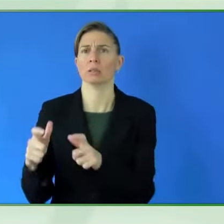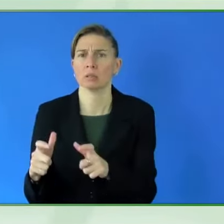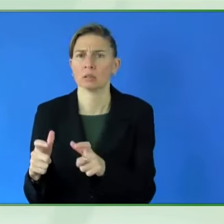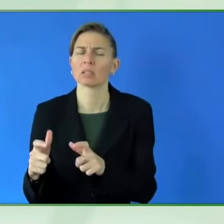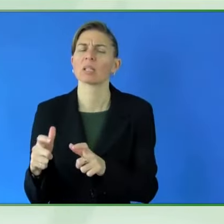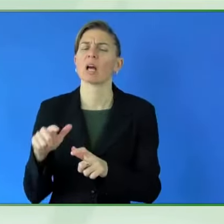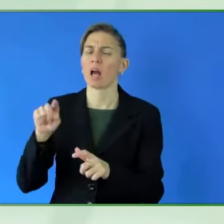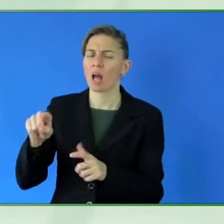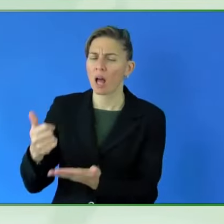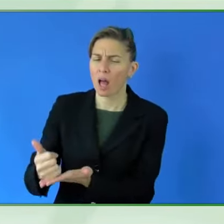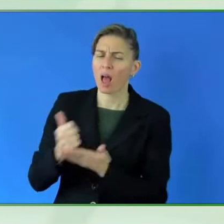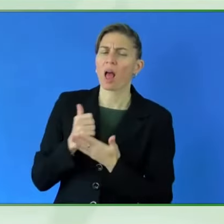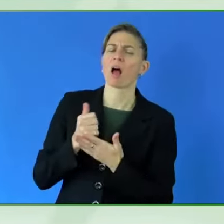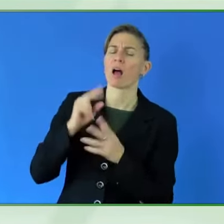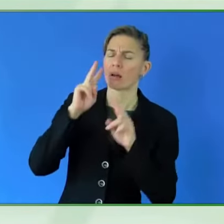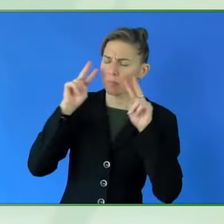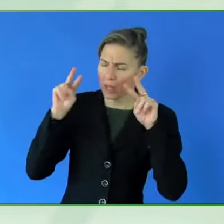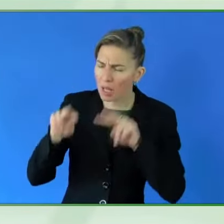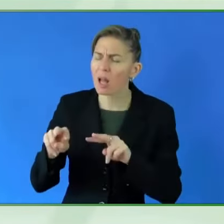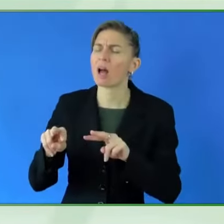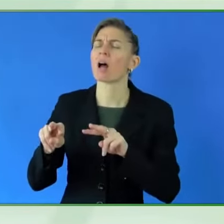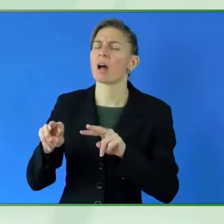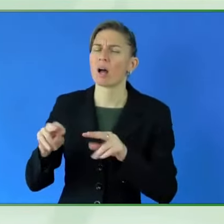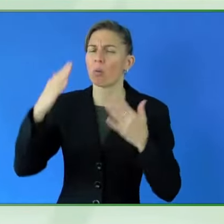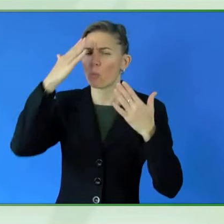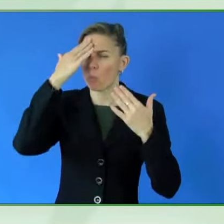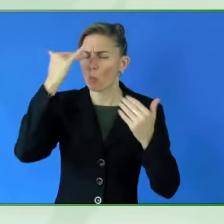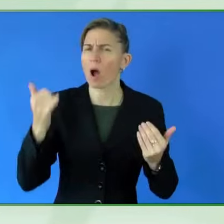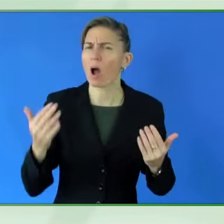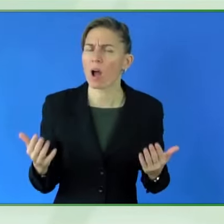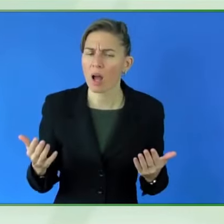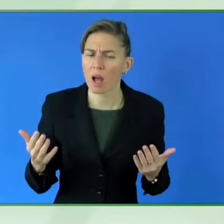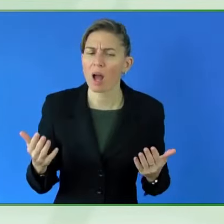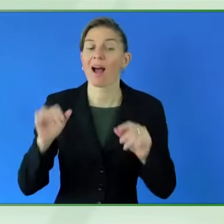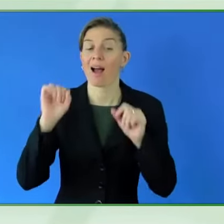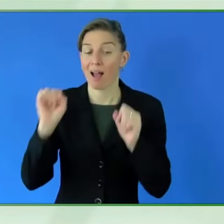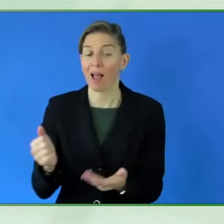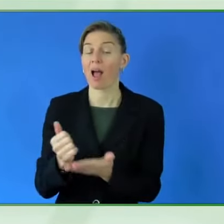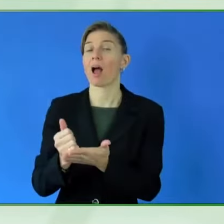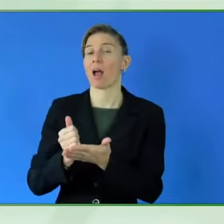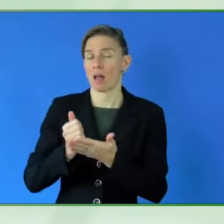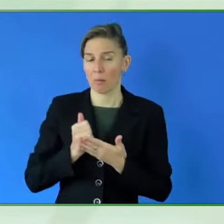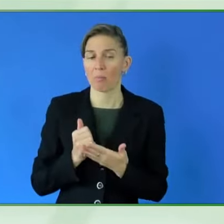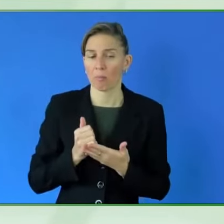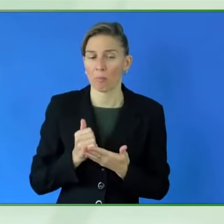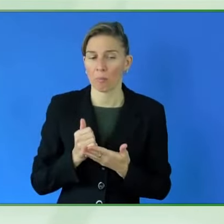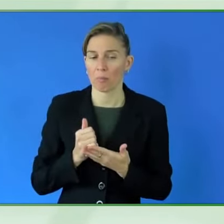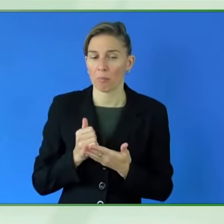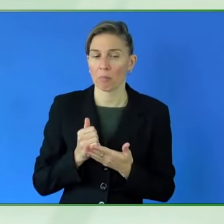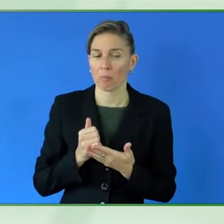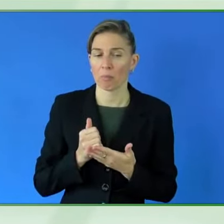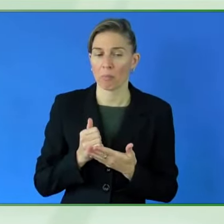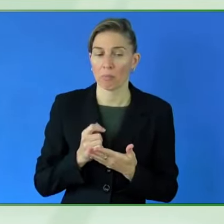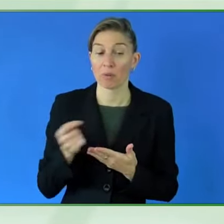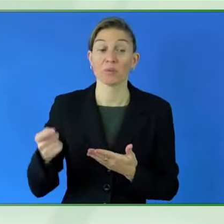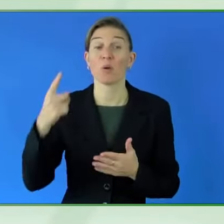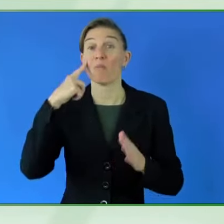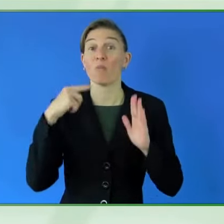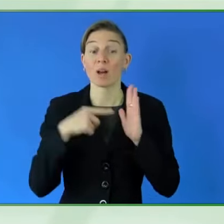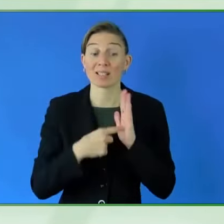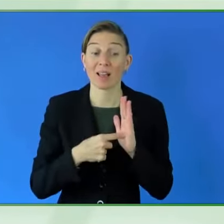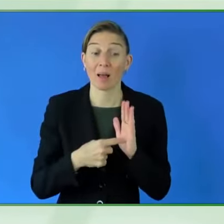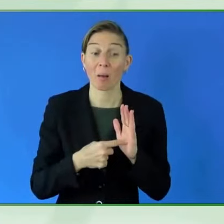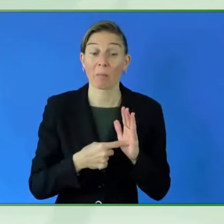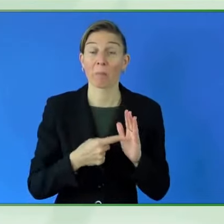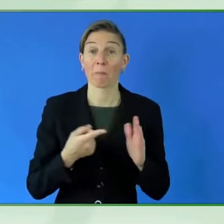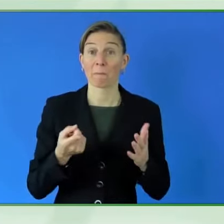slide, please. So here we're showing one more example where a manual wheelchair is much more restricted in that